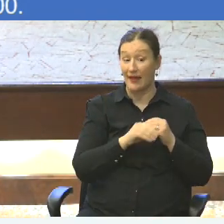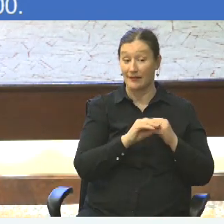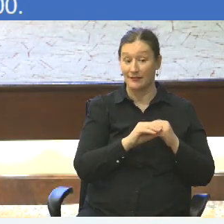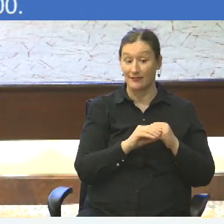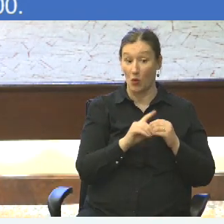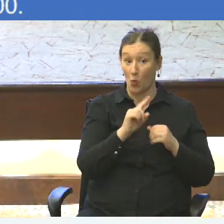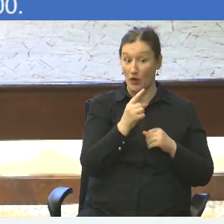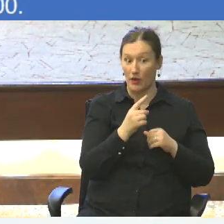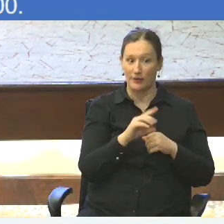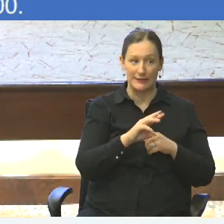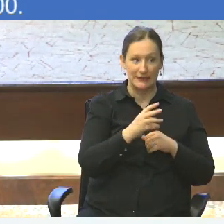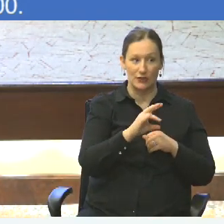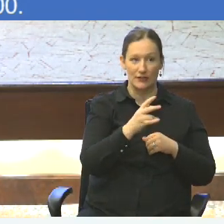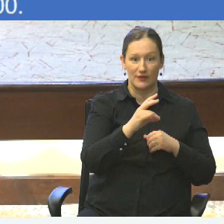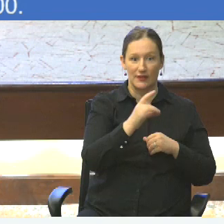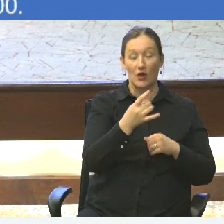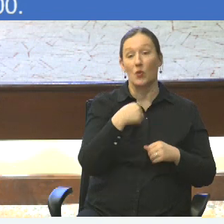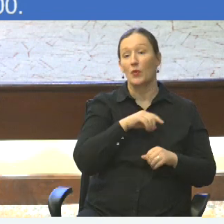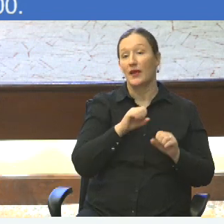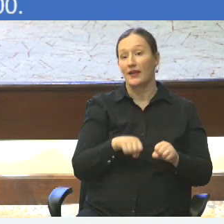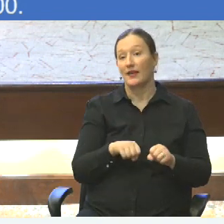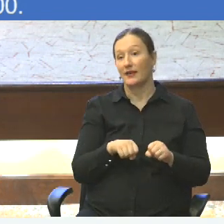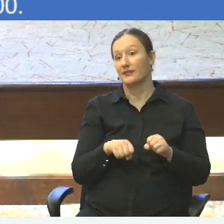another $65,000 and change.